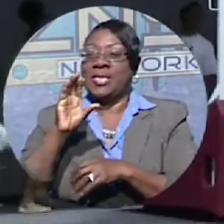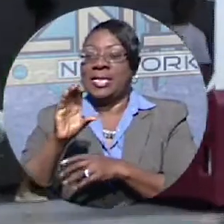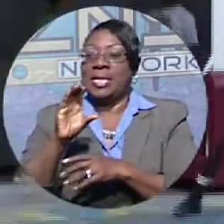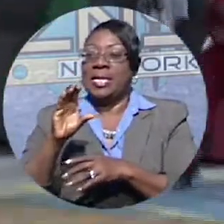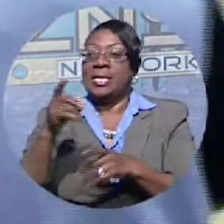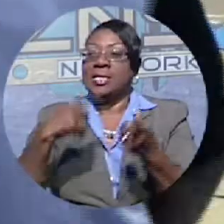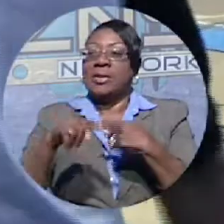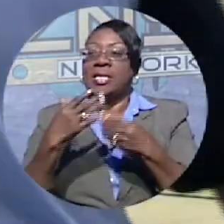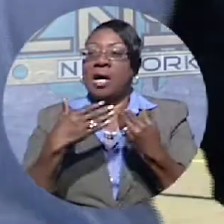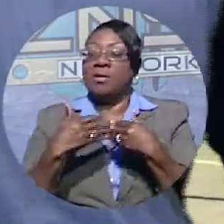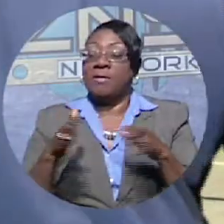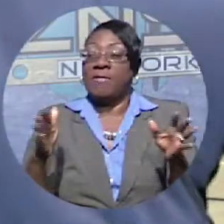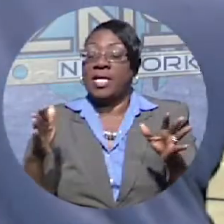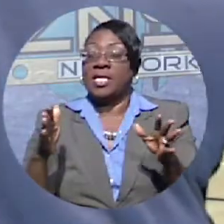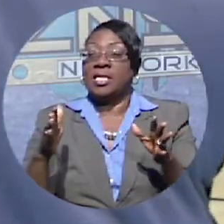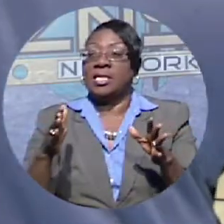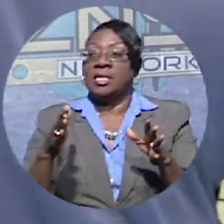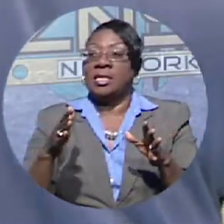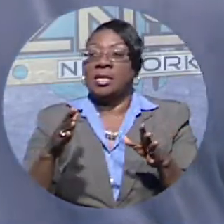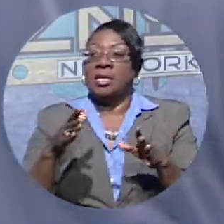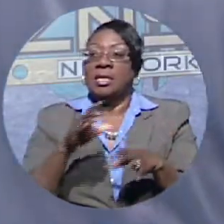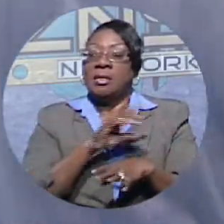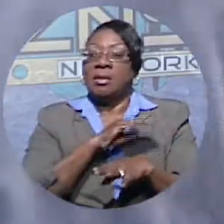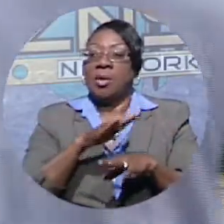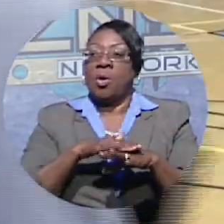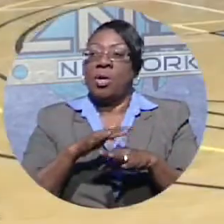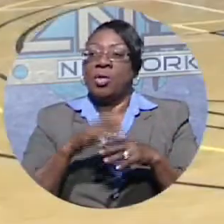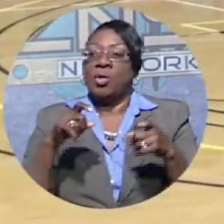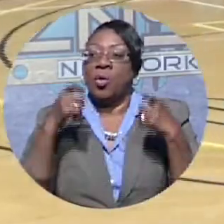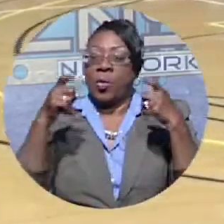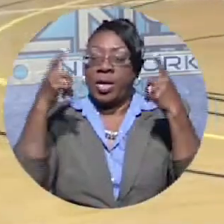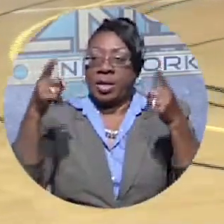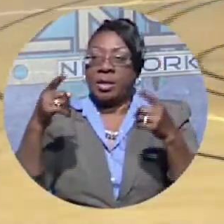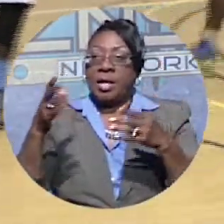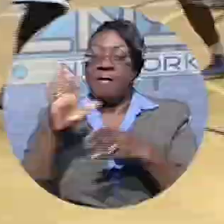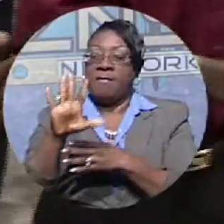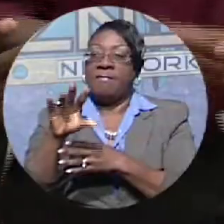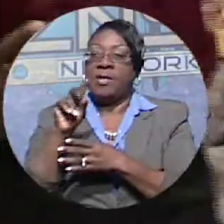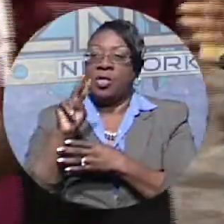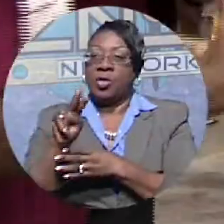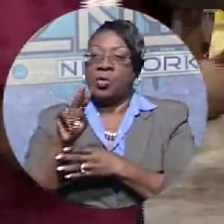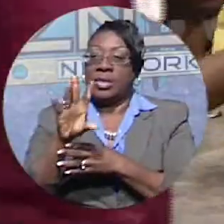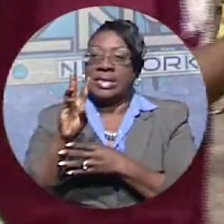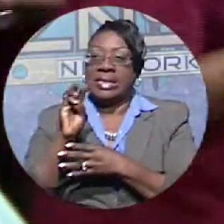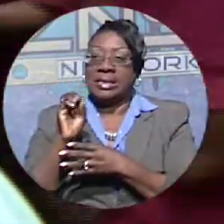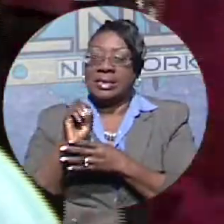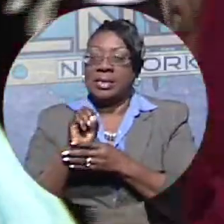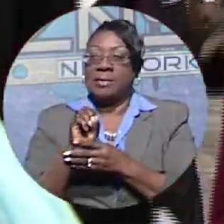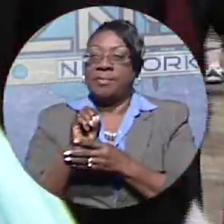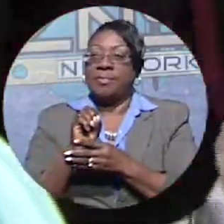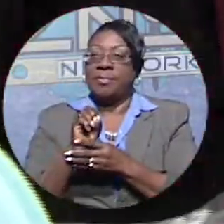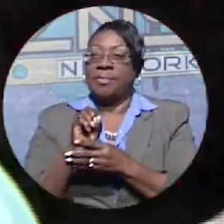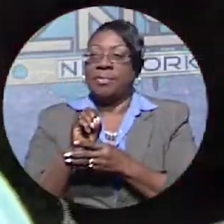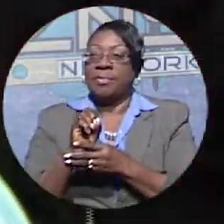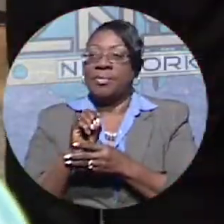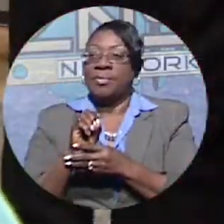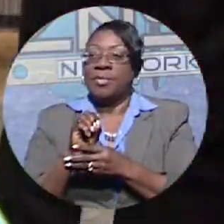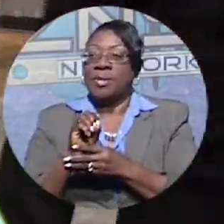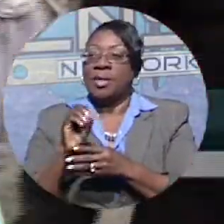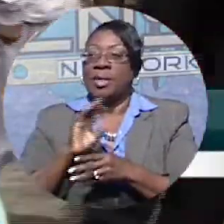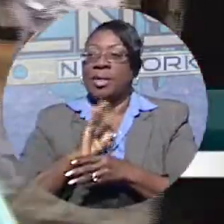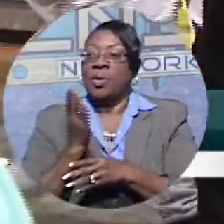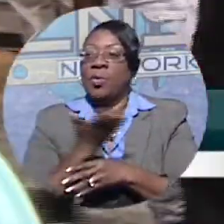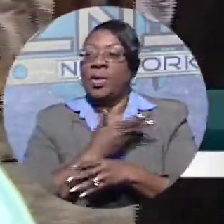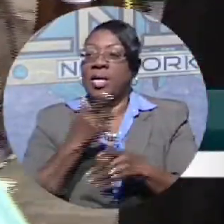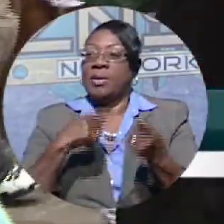right down to the wire, with the Comets holding on for the win, 62-60. We executed as our coach said. We said we know we could